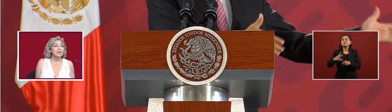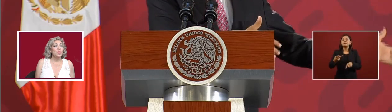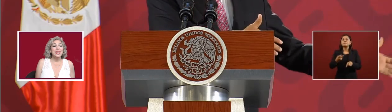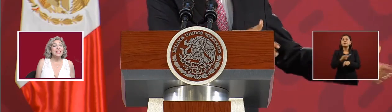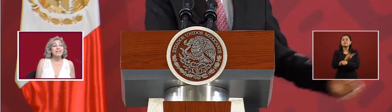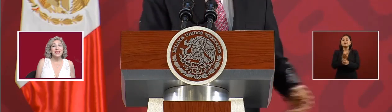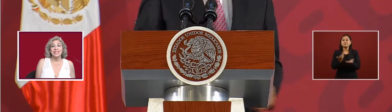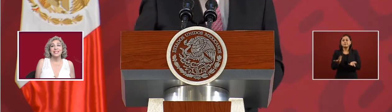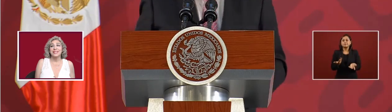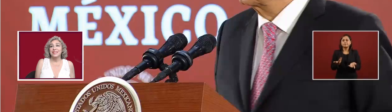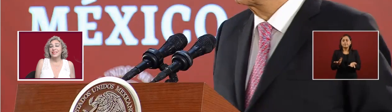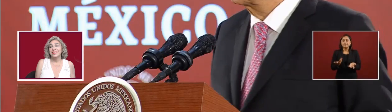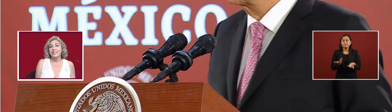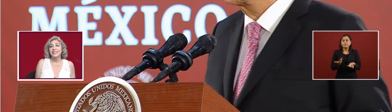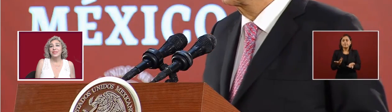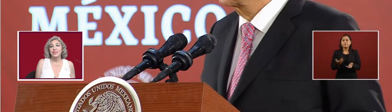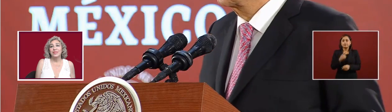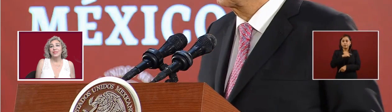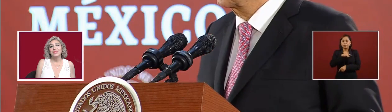we live this